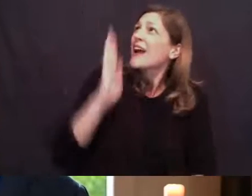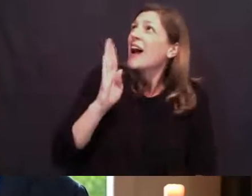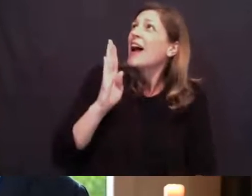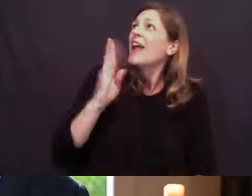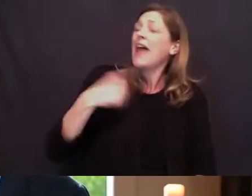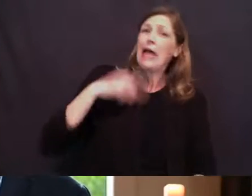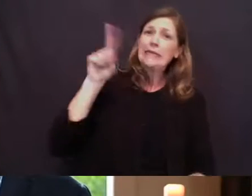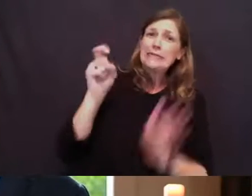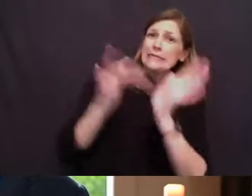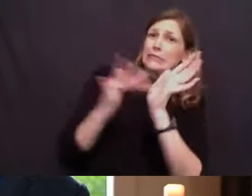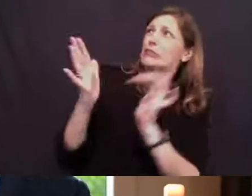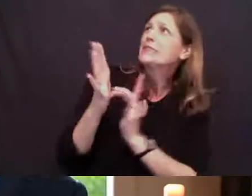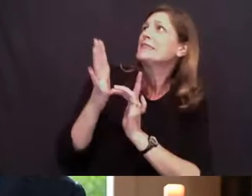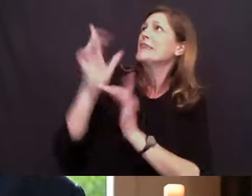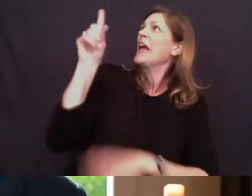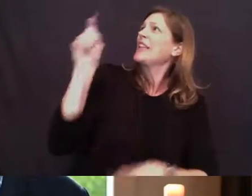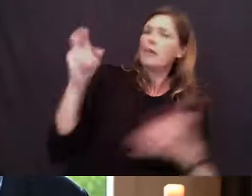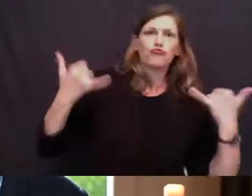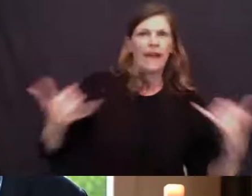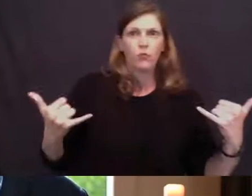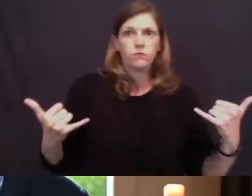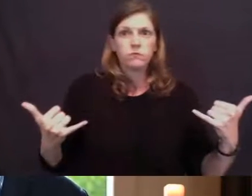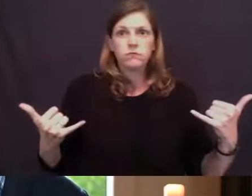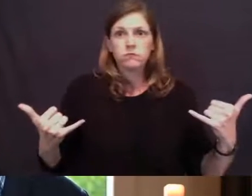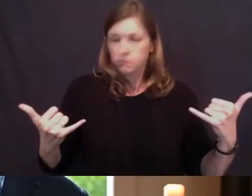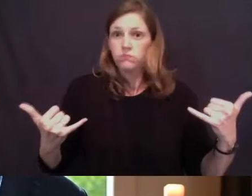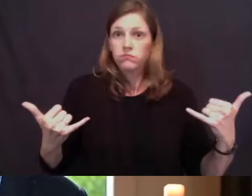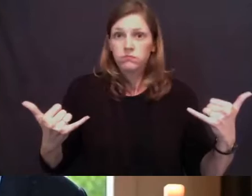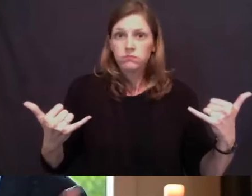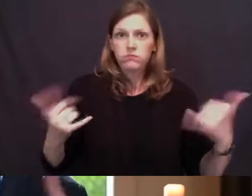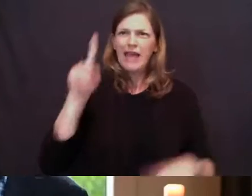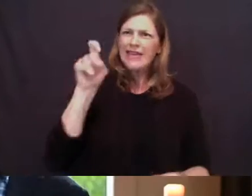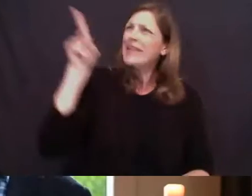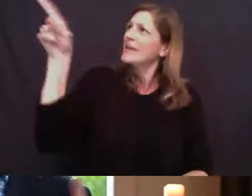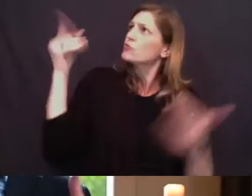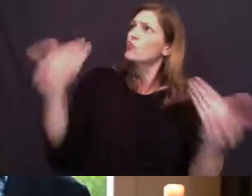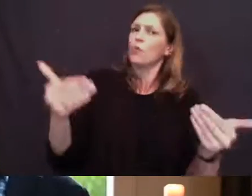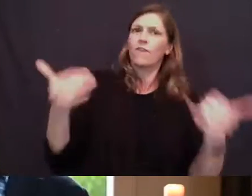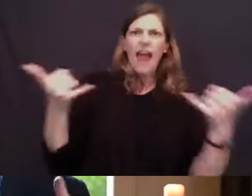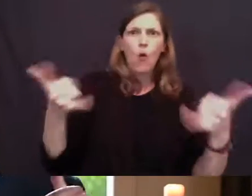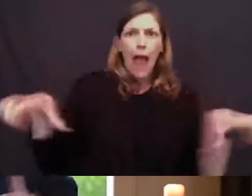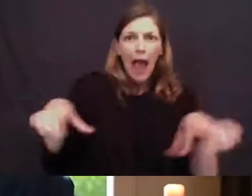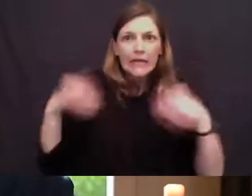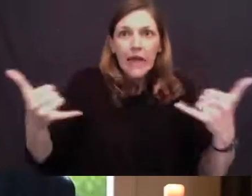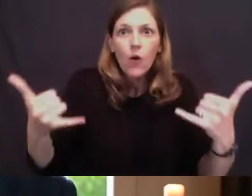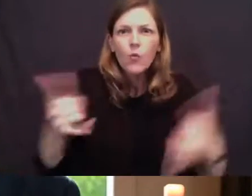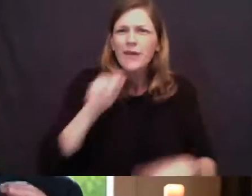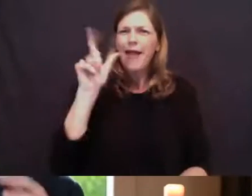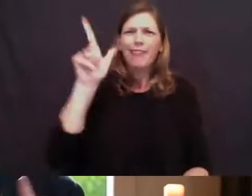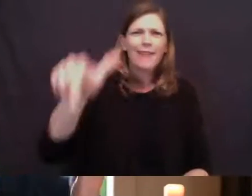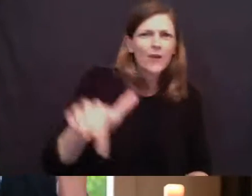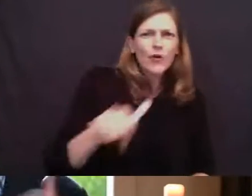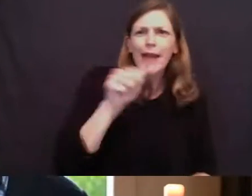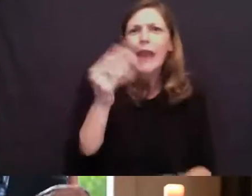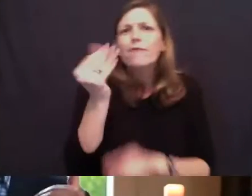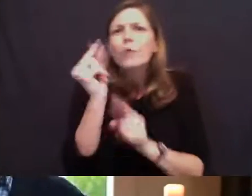Jesus, listen, I need him now. I need him to move now, like to act now, not later, not in a few moments,